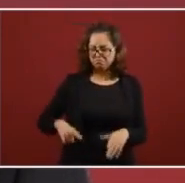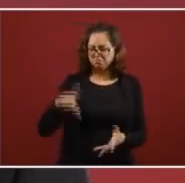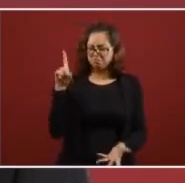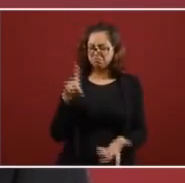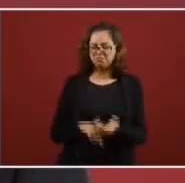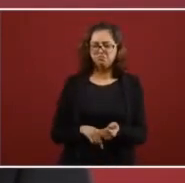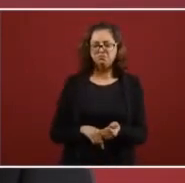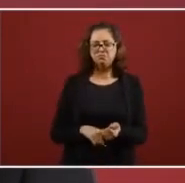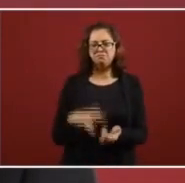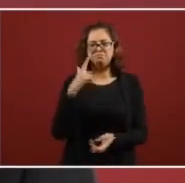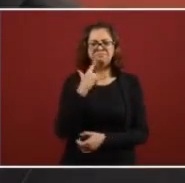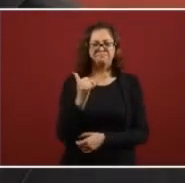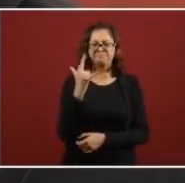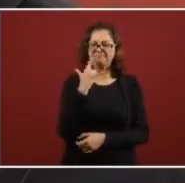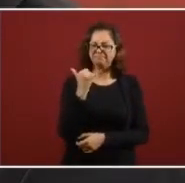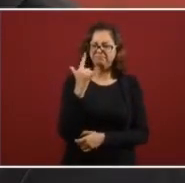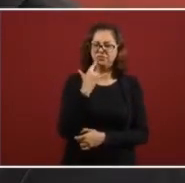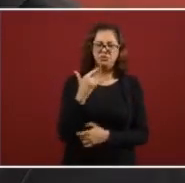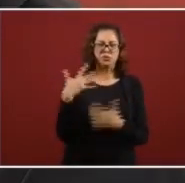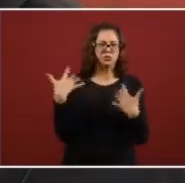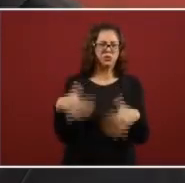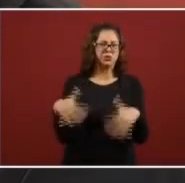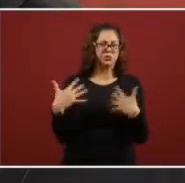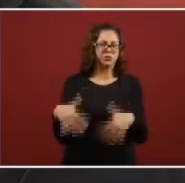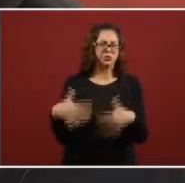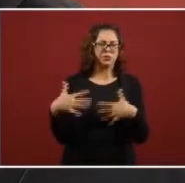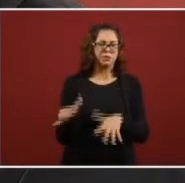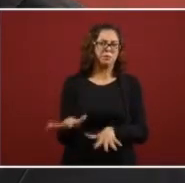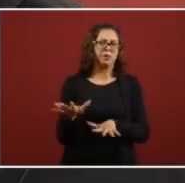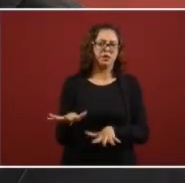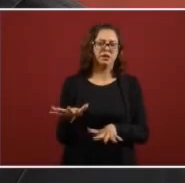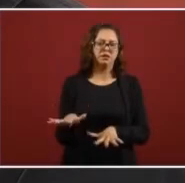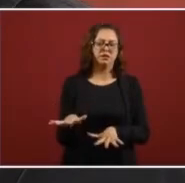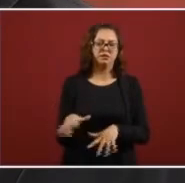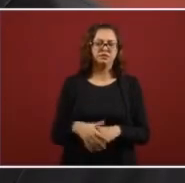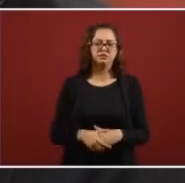with the government, that it stands out.